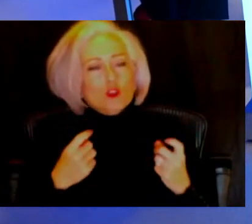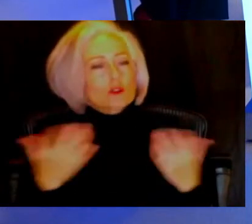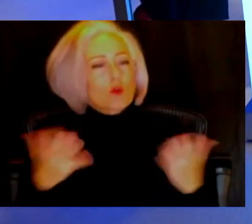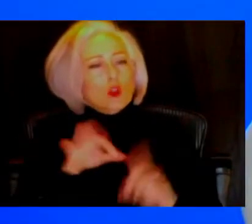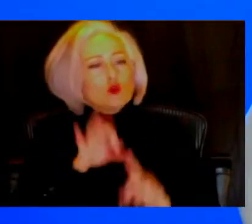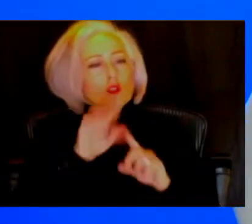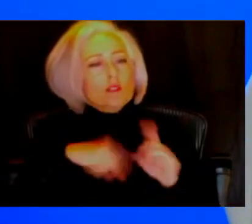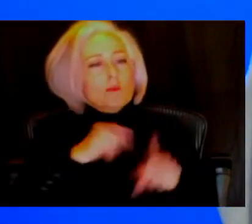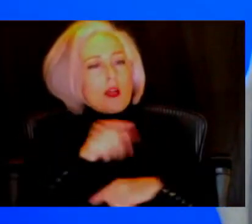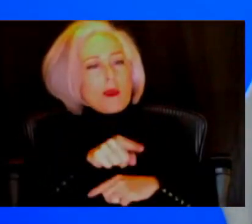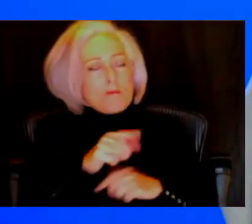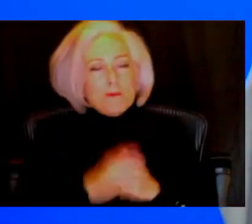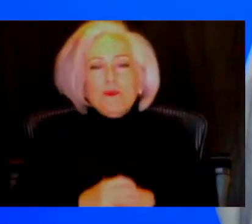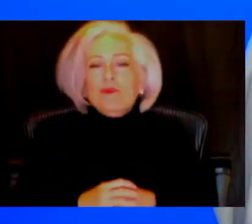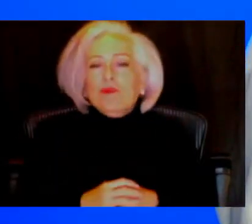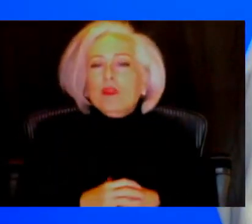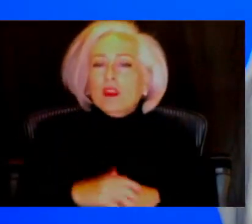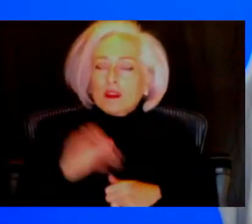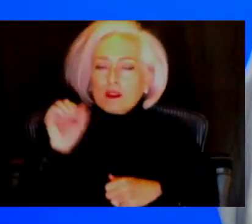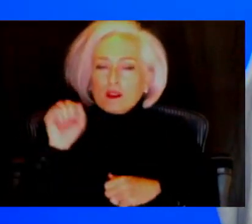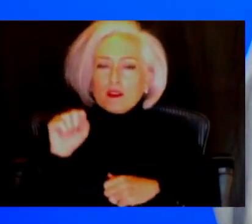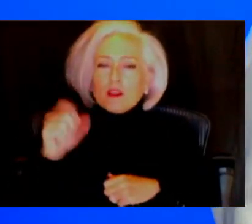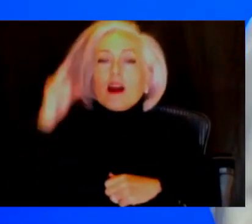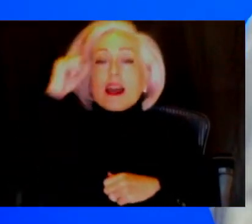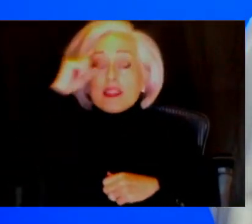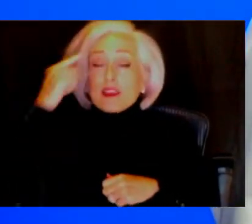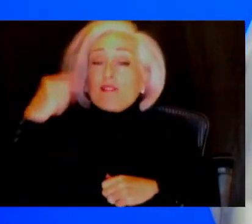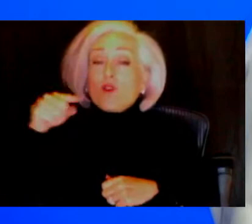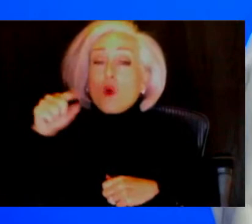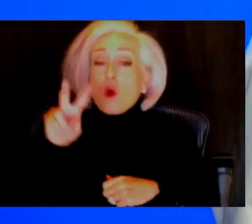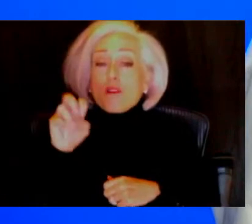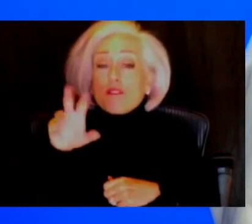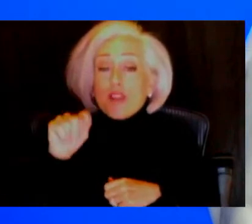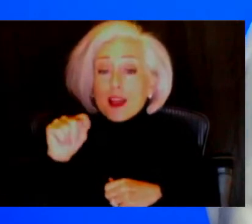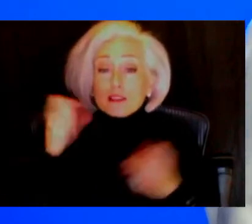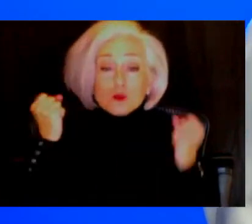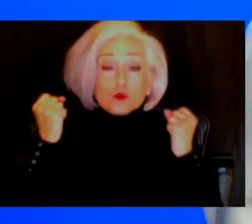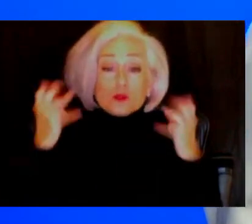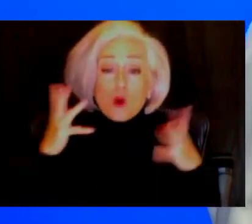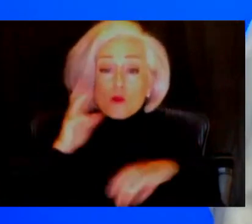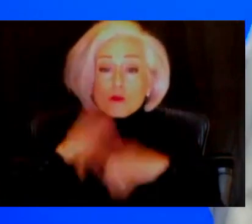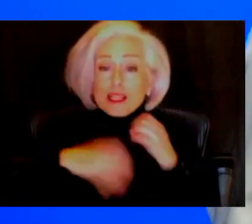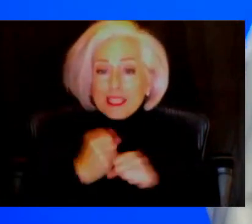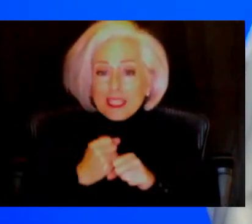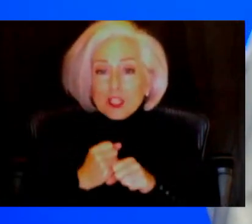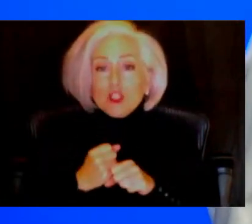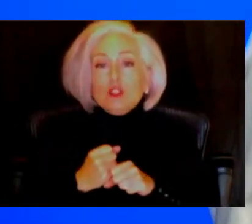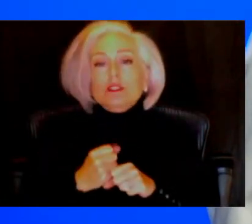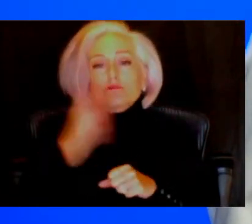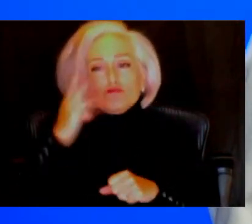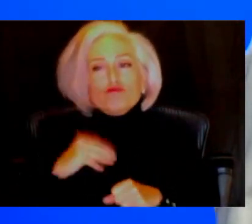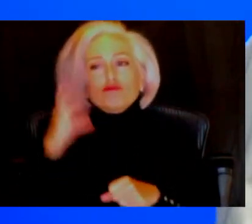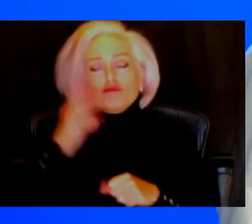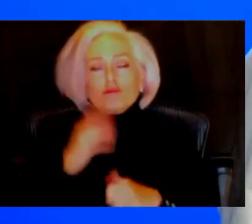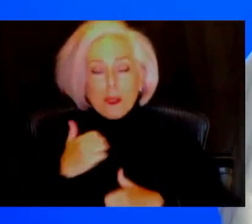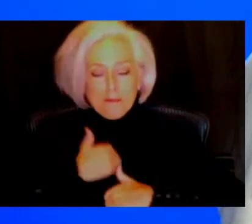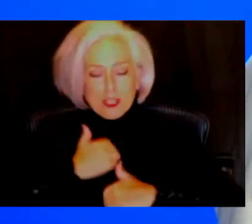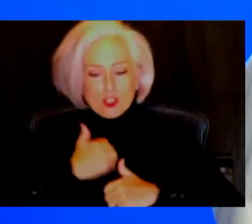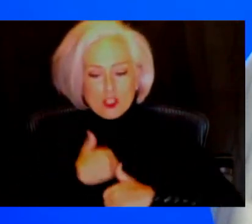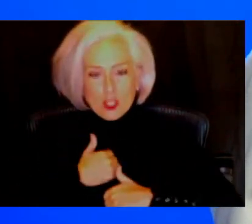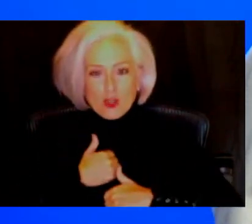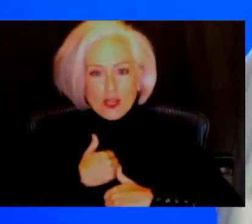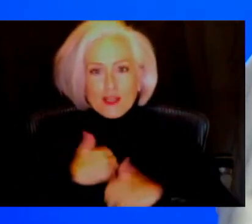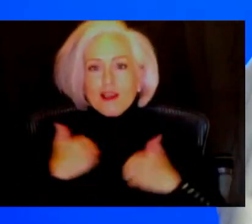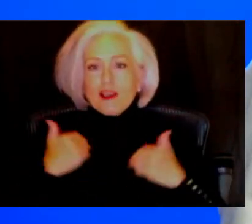vaccinated? Sure. I think for veterans, they've spent so many years in the military having a lack of choice